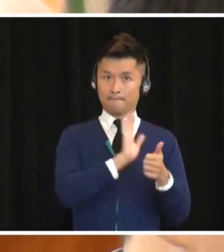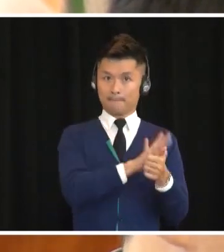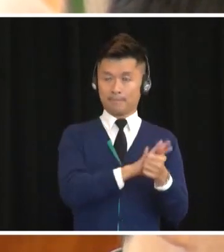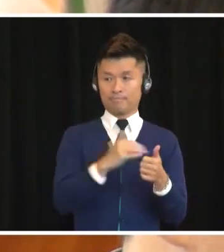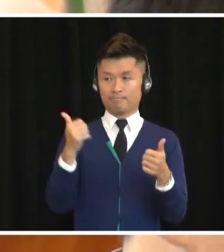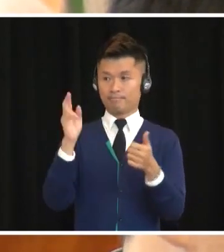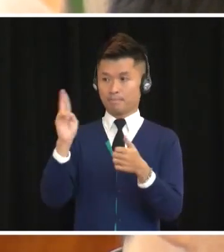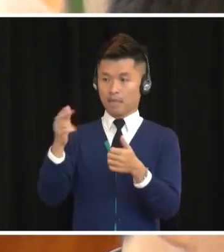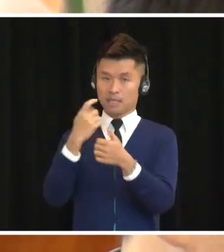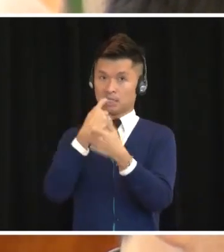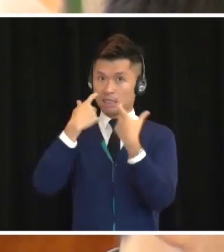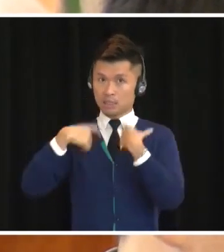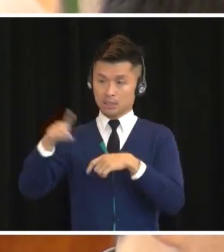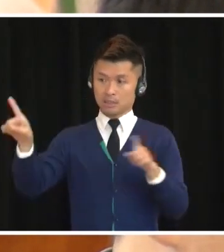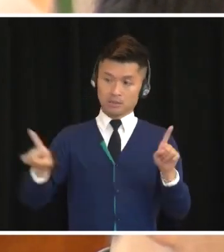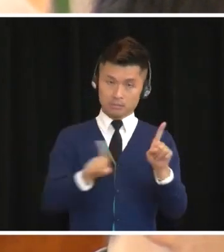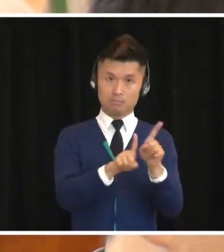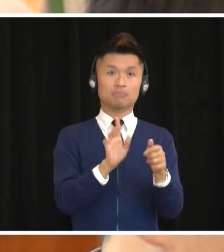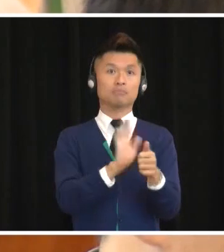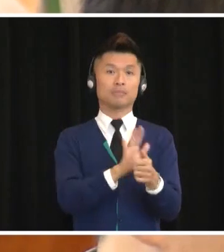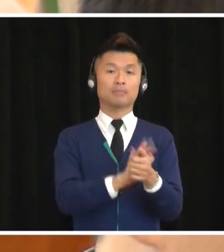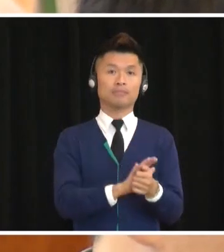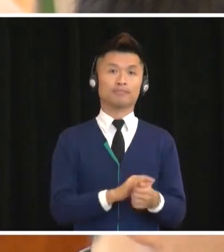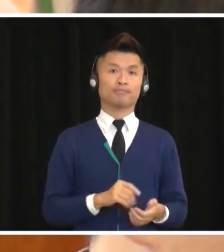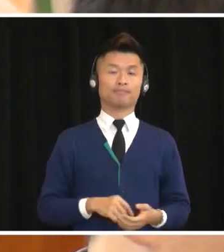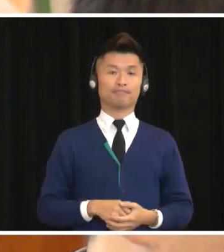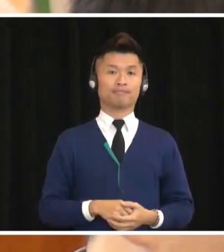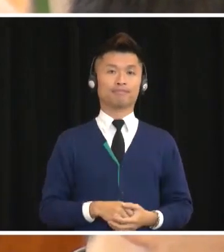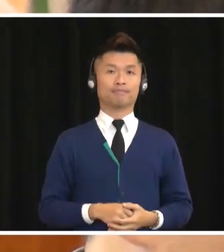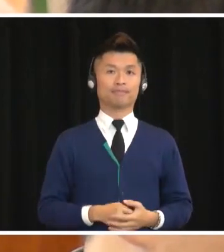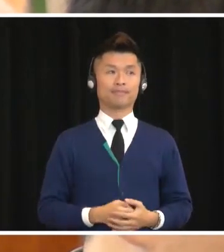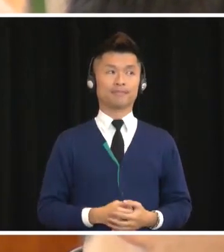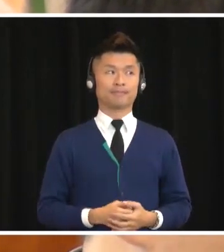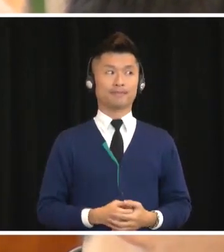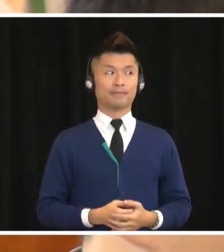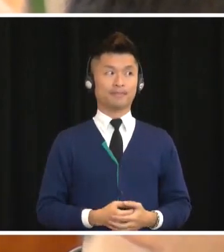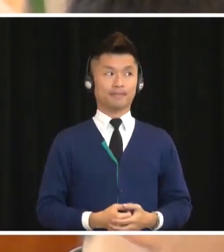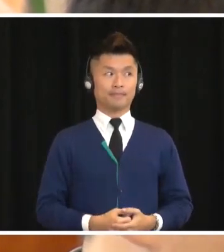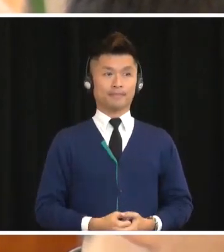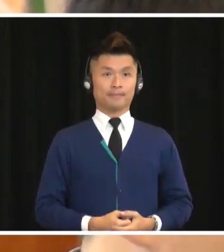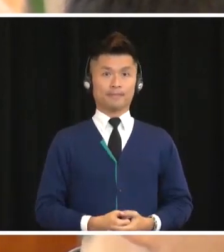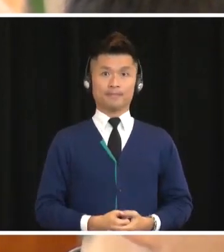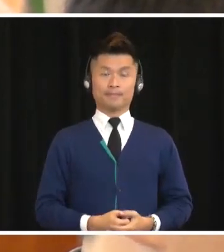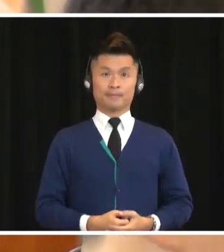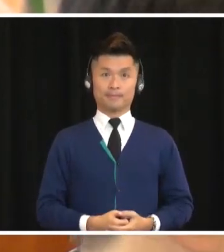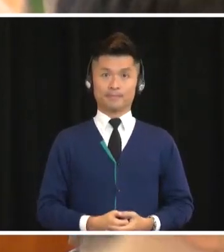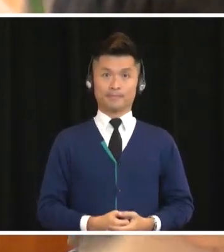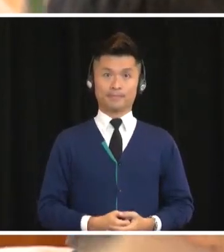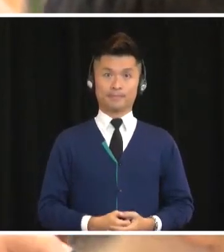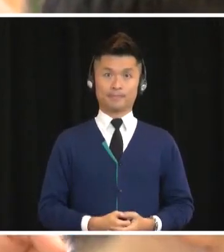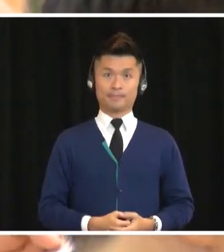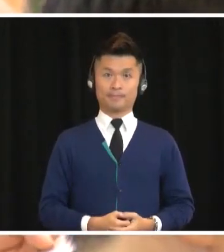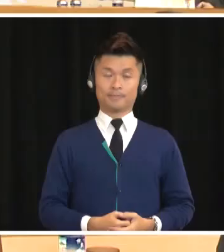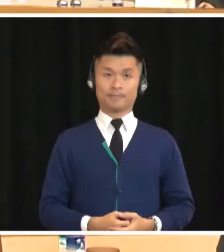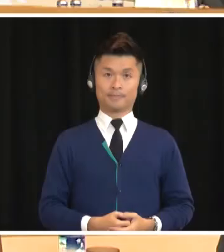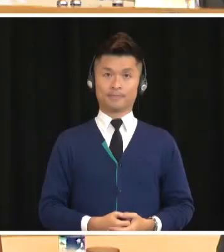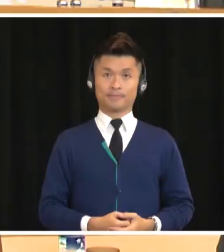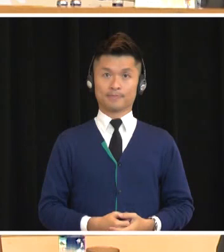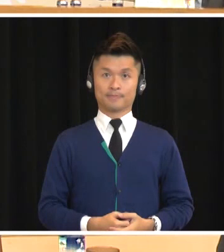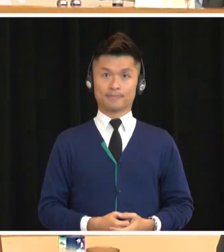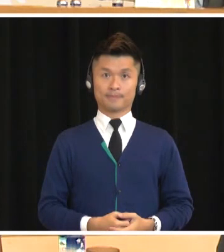will also arrange a lawyer for this child. So this is my response to legal aid.